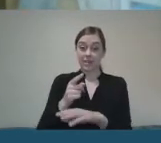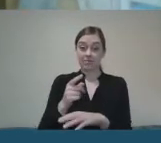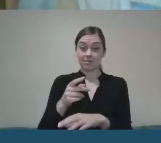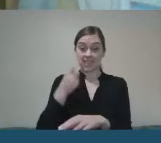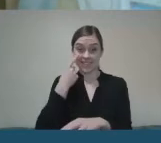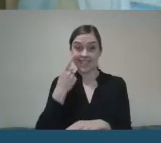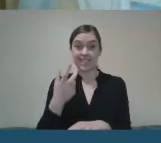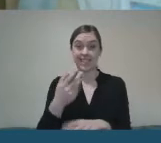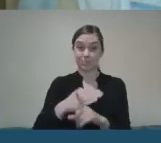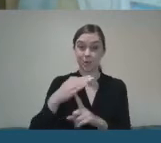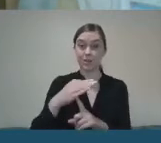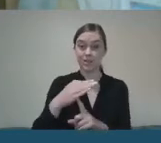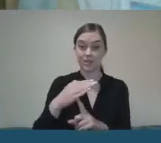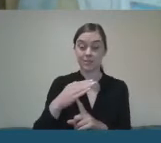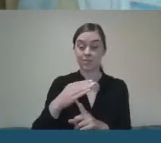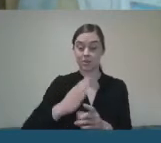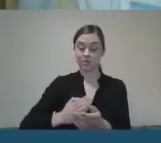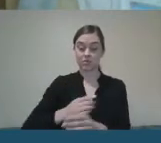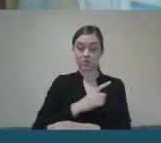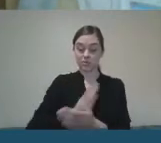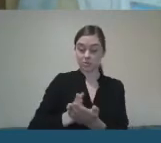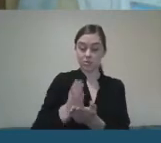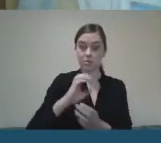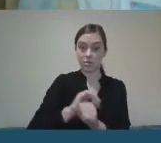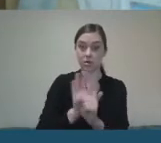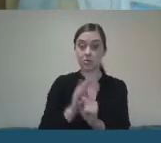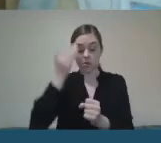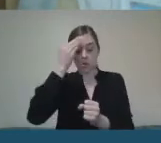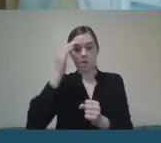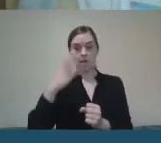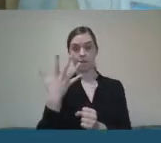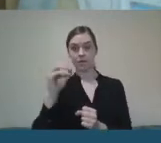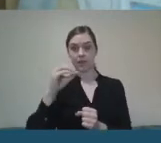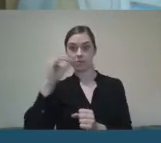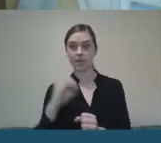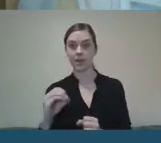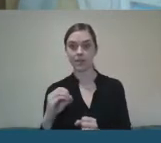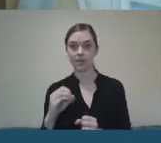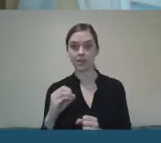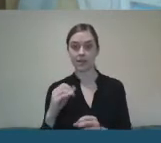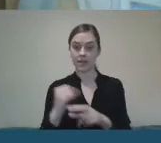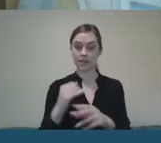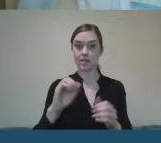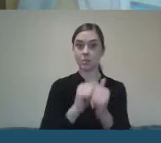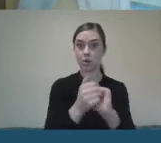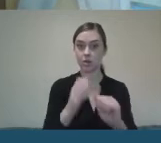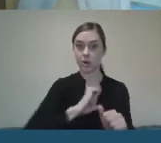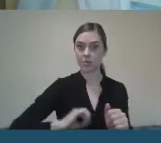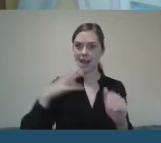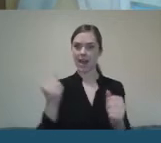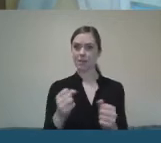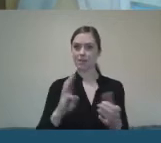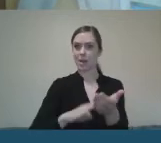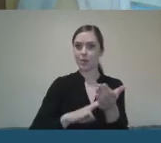work that LSPs did during COVID, we know that more than 50% of sports clubs have members with a disability. So that transition, that